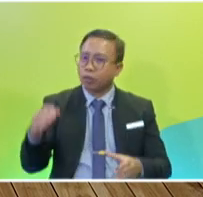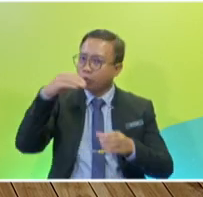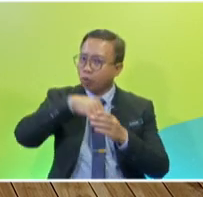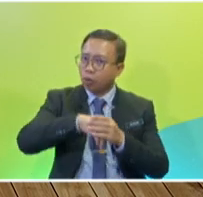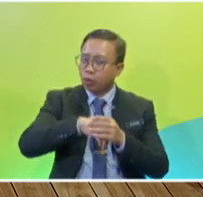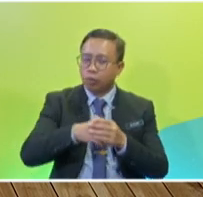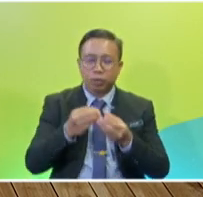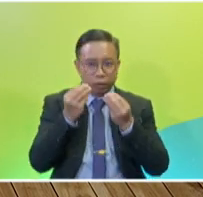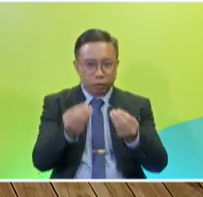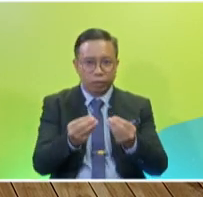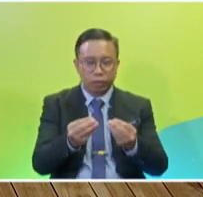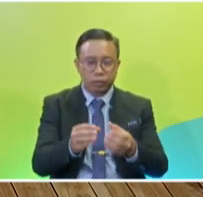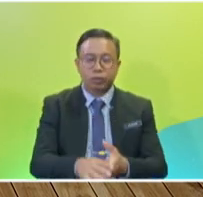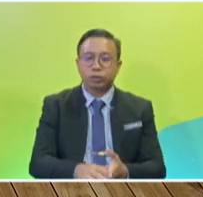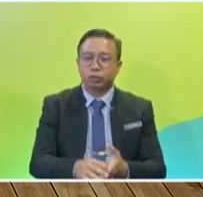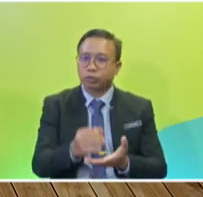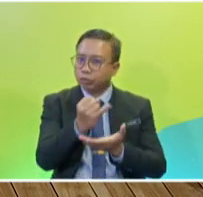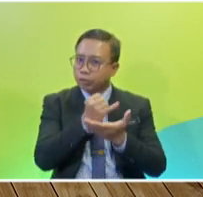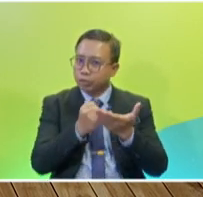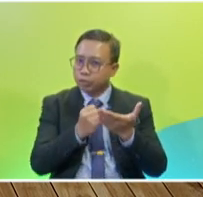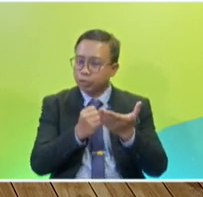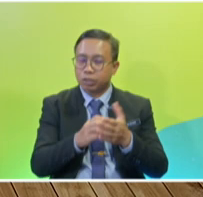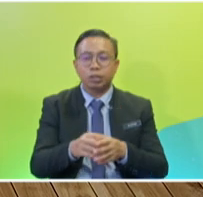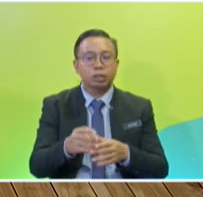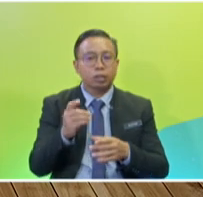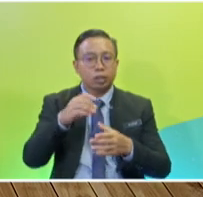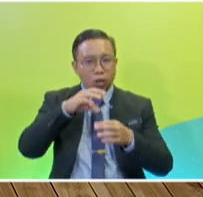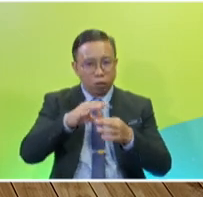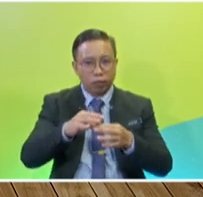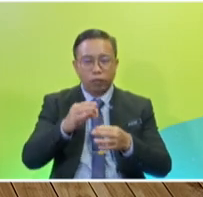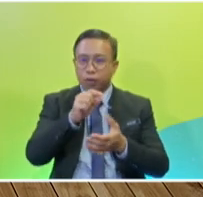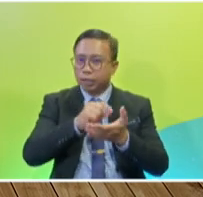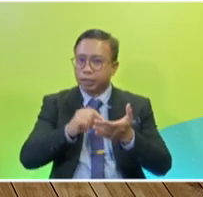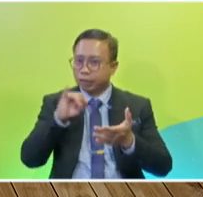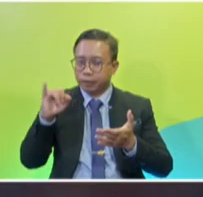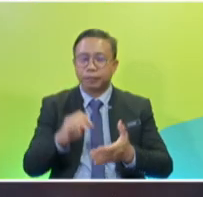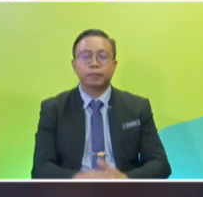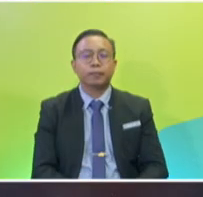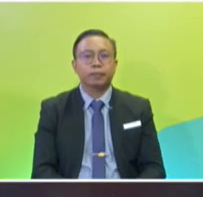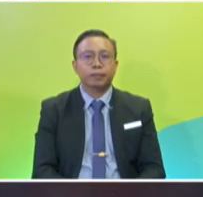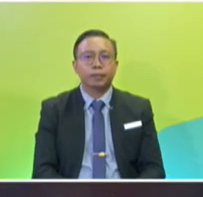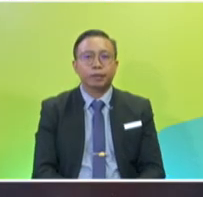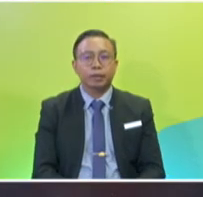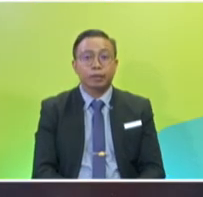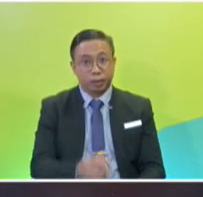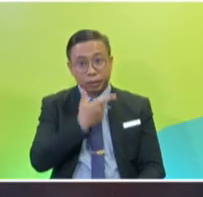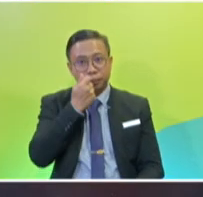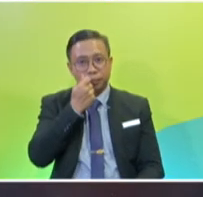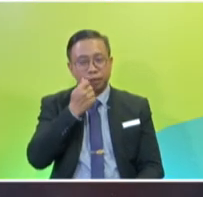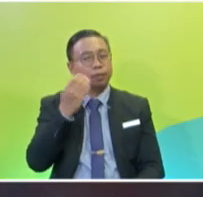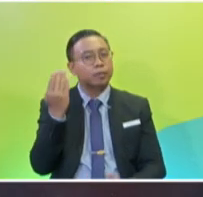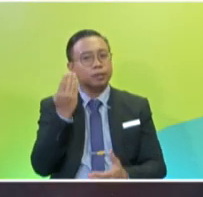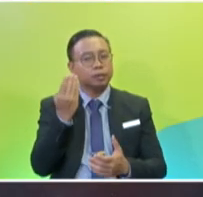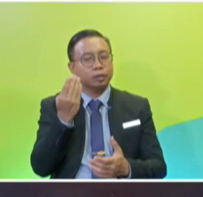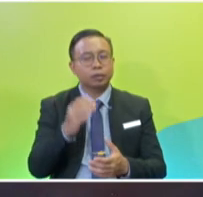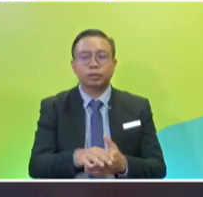a signature dish of your own piece of writing. I'm sure it's going to be delicious. Yum, yum, yummy. Okay. All